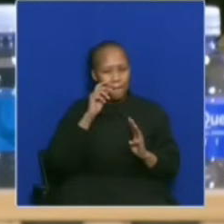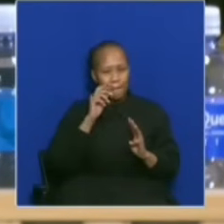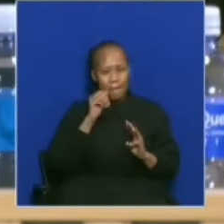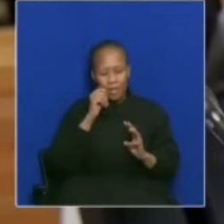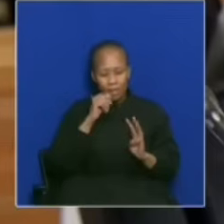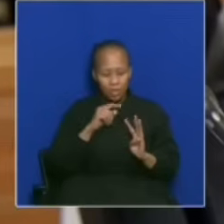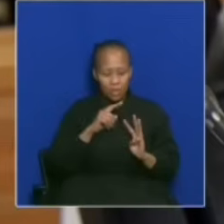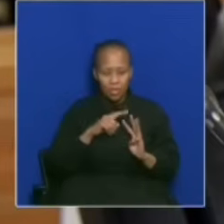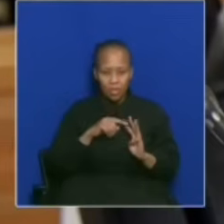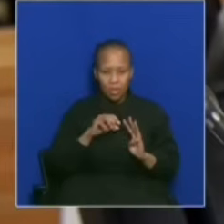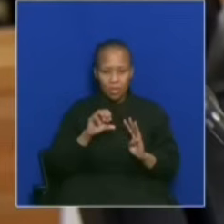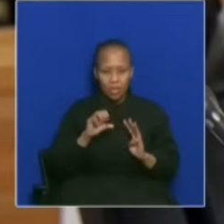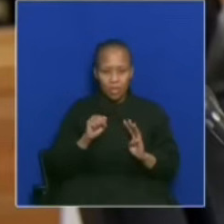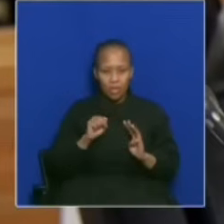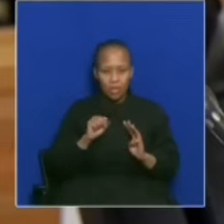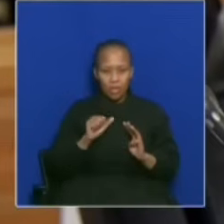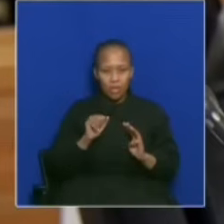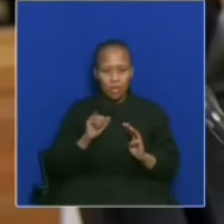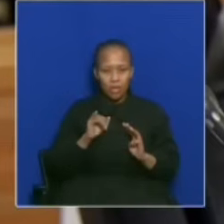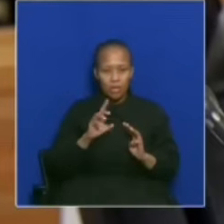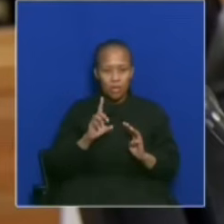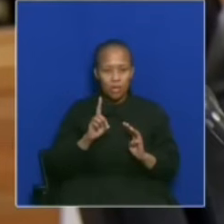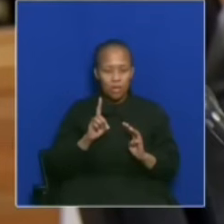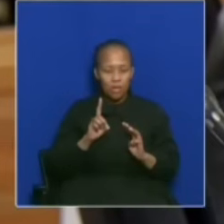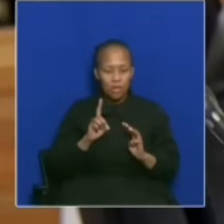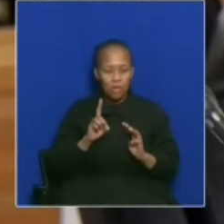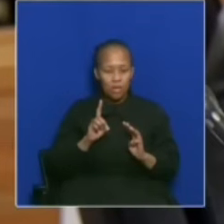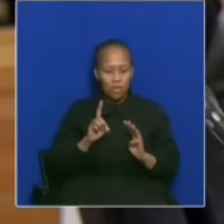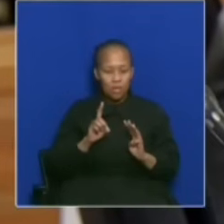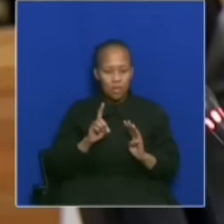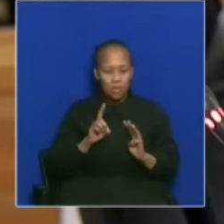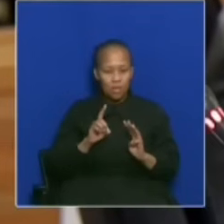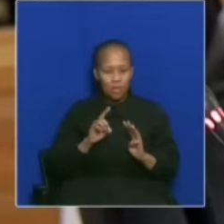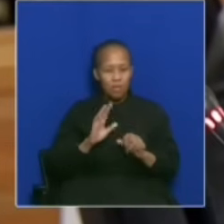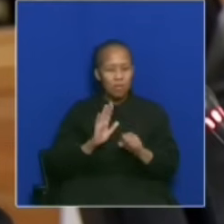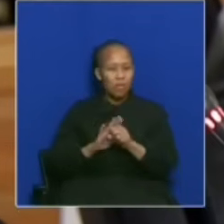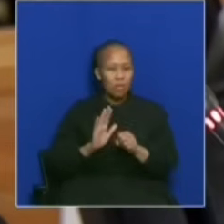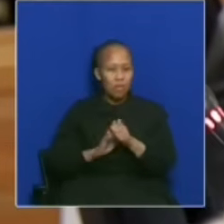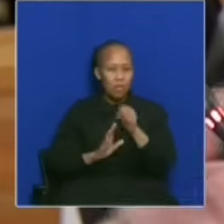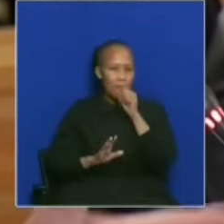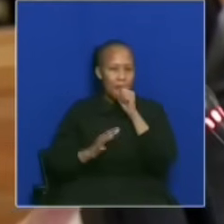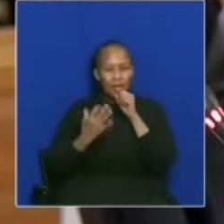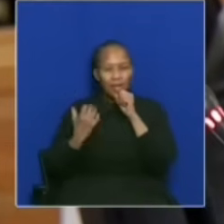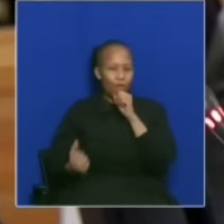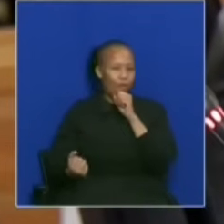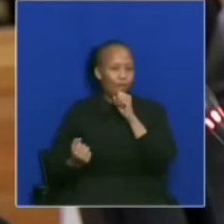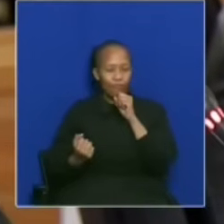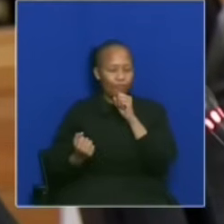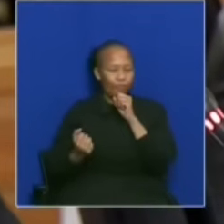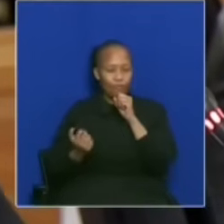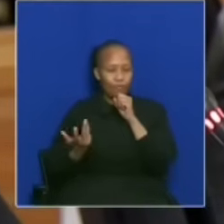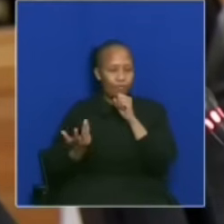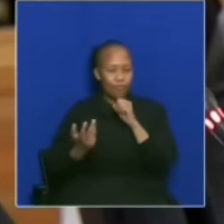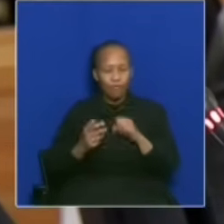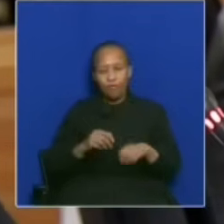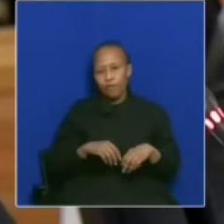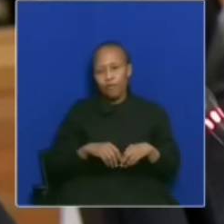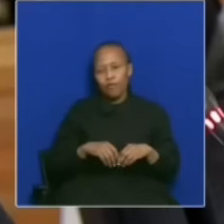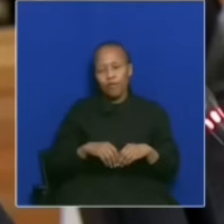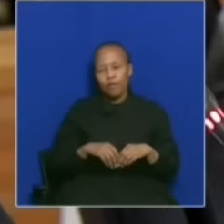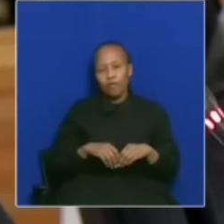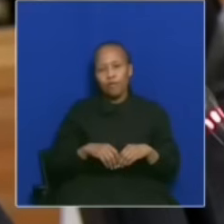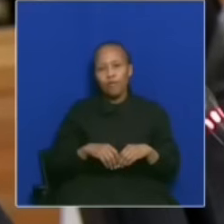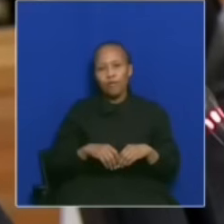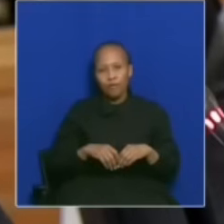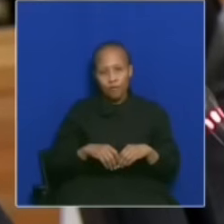is communicating with General Your mic is off. General Khan. The chats are between Mr. Syed and General